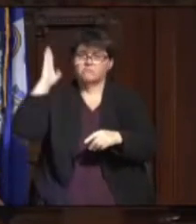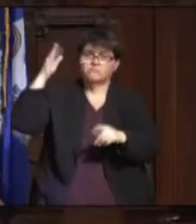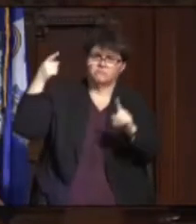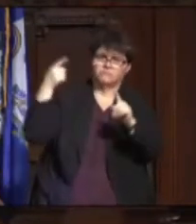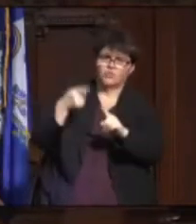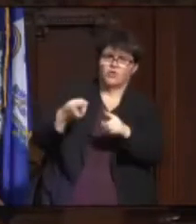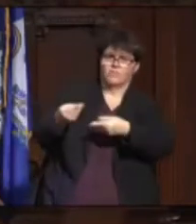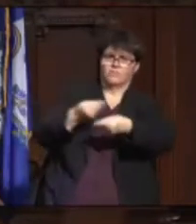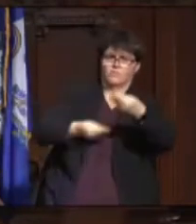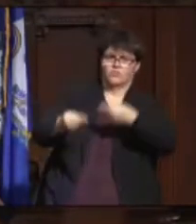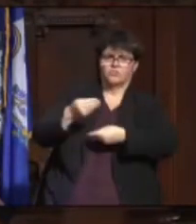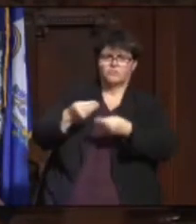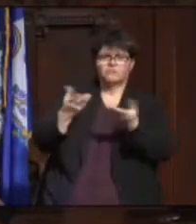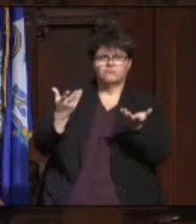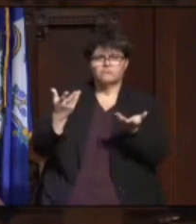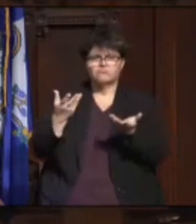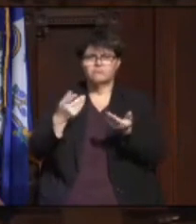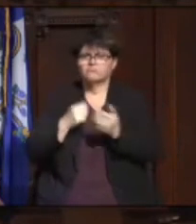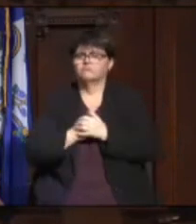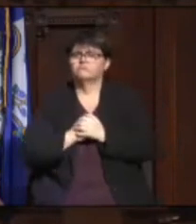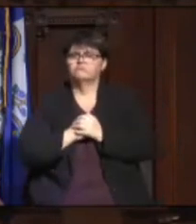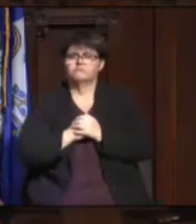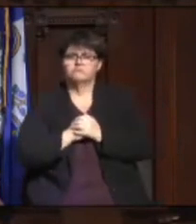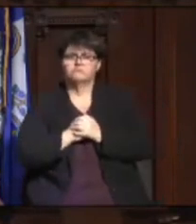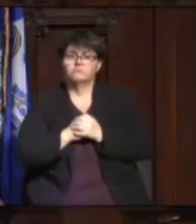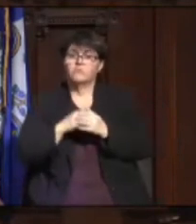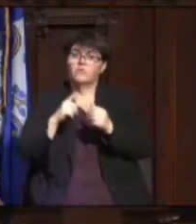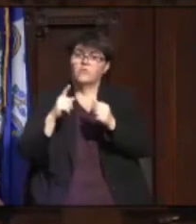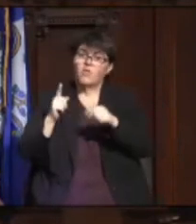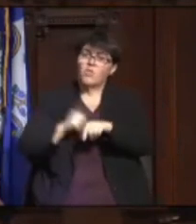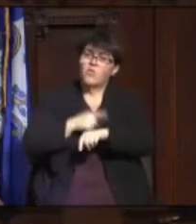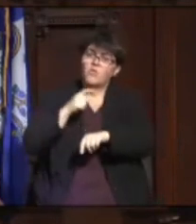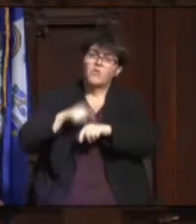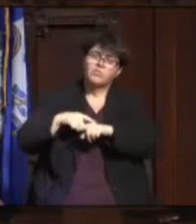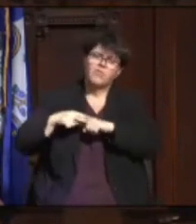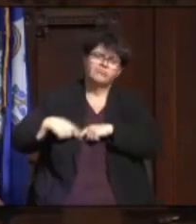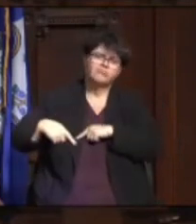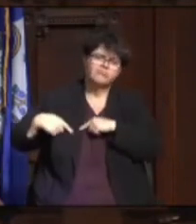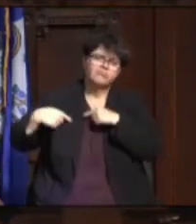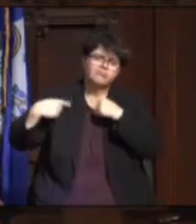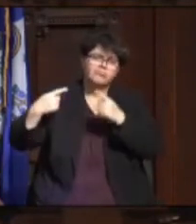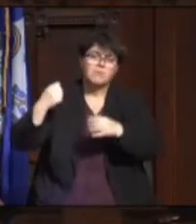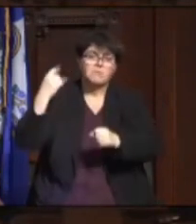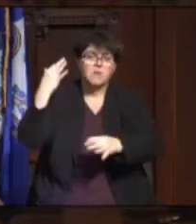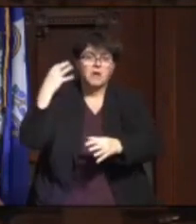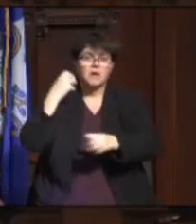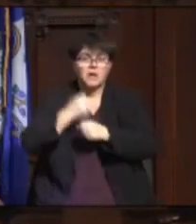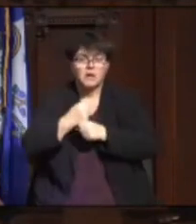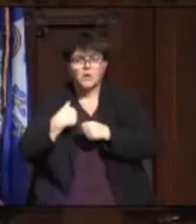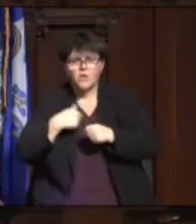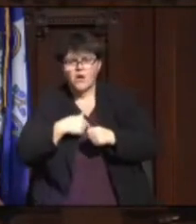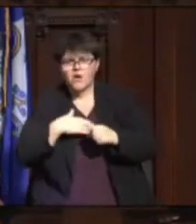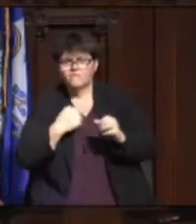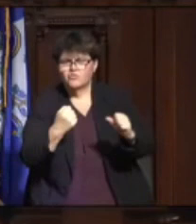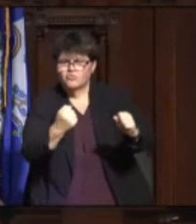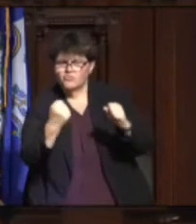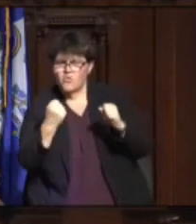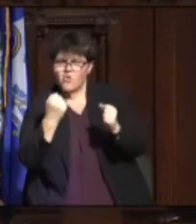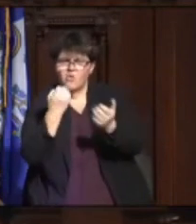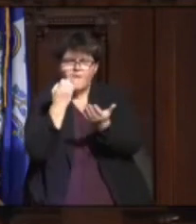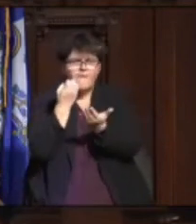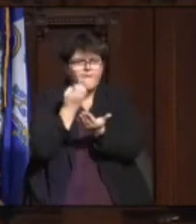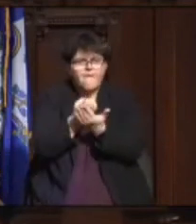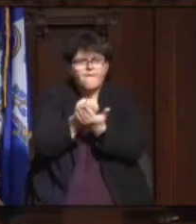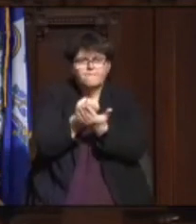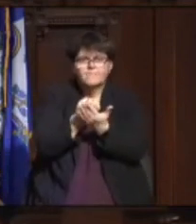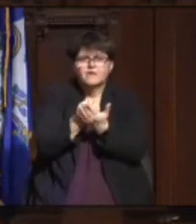time in over a generation, Connecticut has enjoyed strong economic and population growth. And